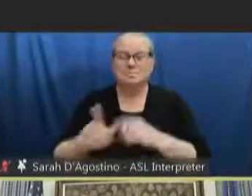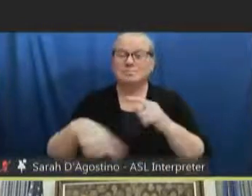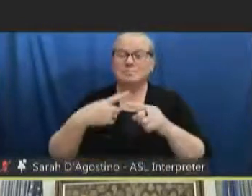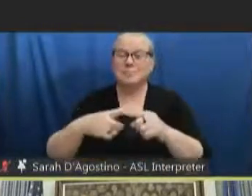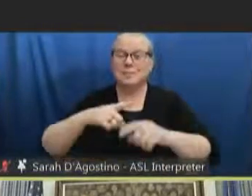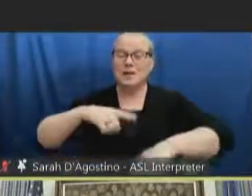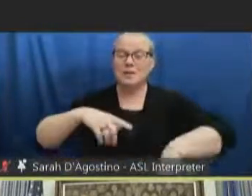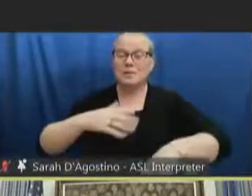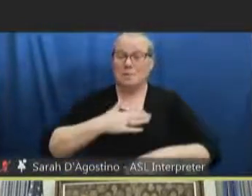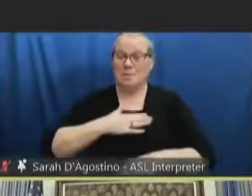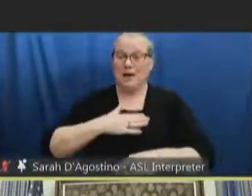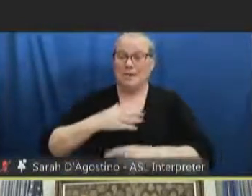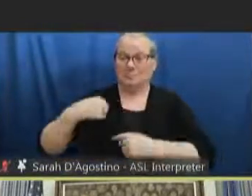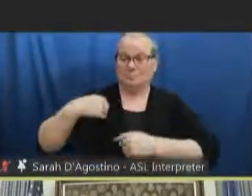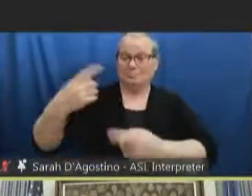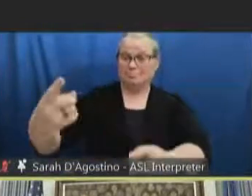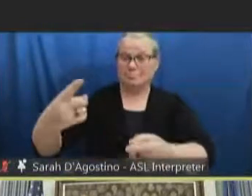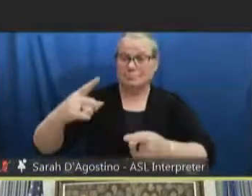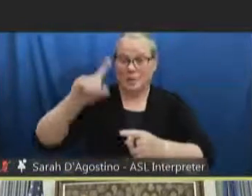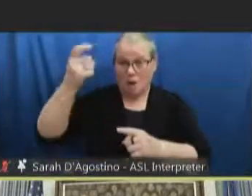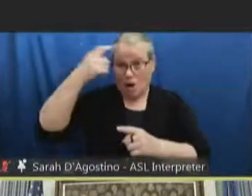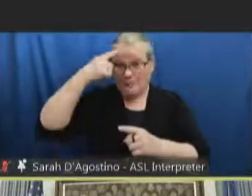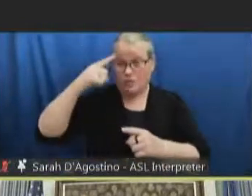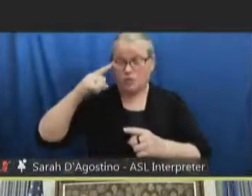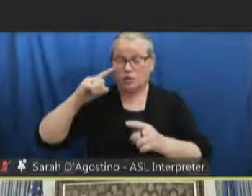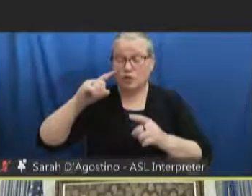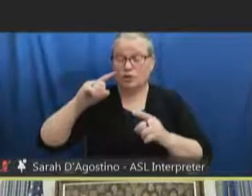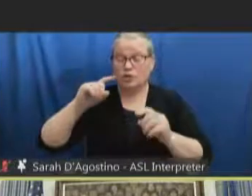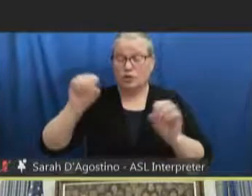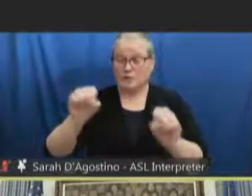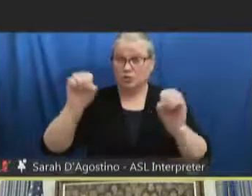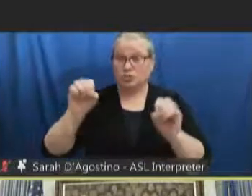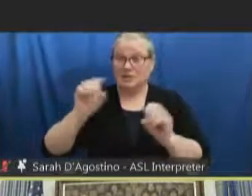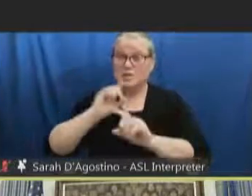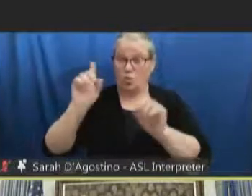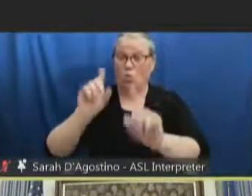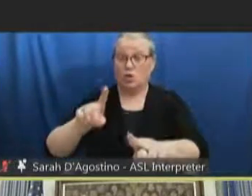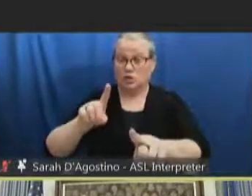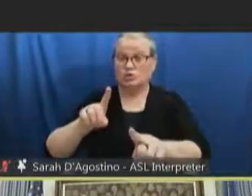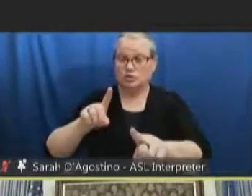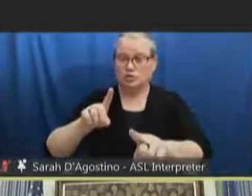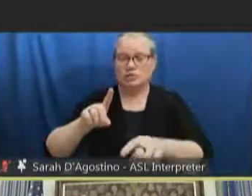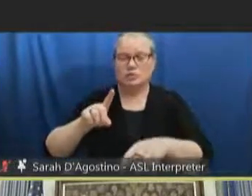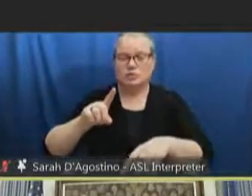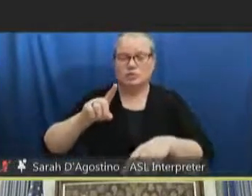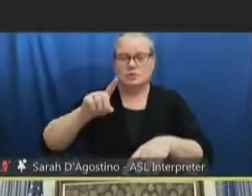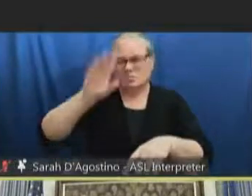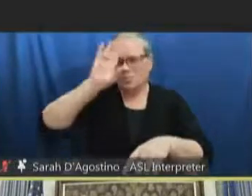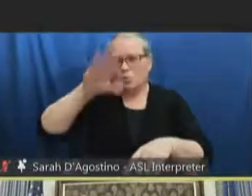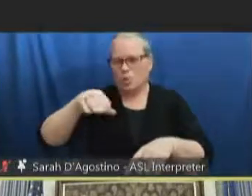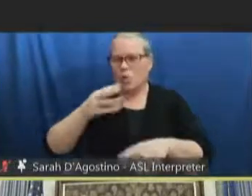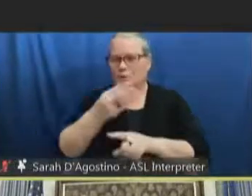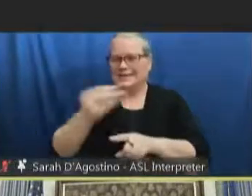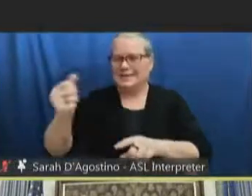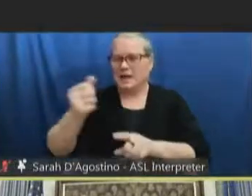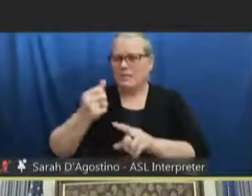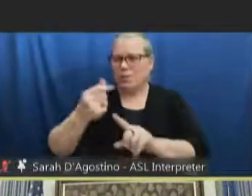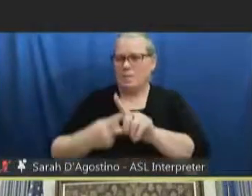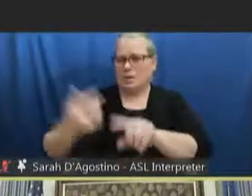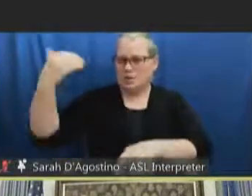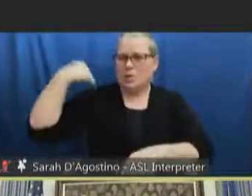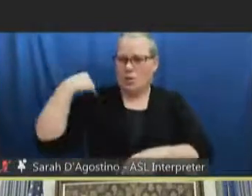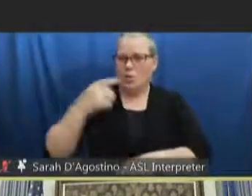executive orders and emergency authorization. As you know, I think the legislature in their wisdom said some months ago, let's